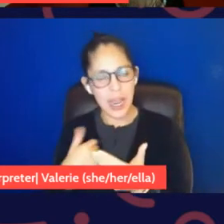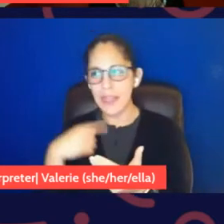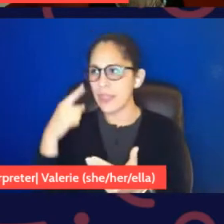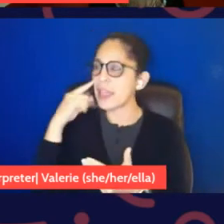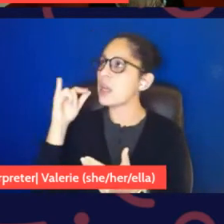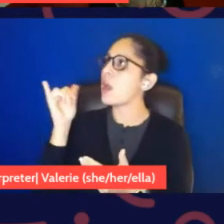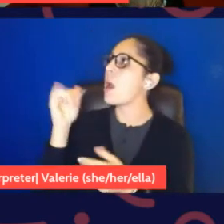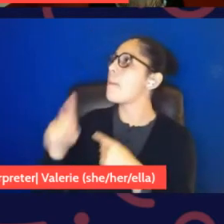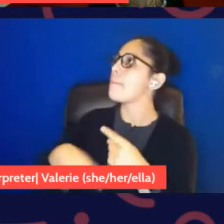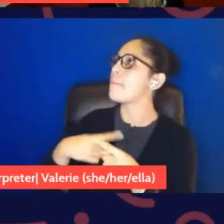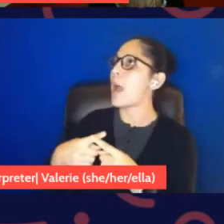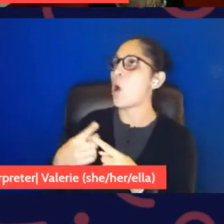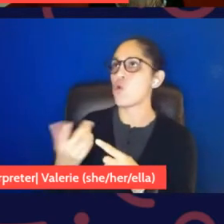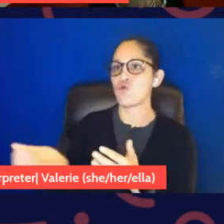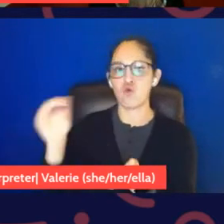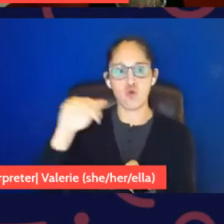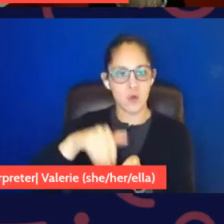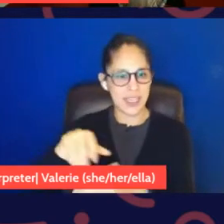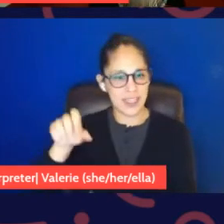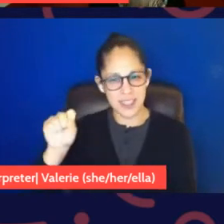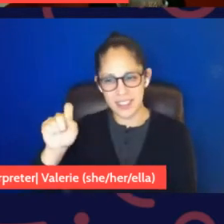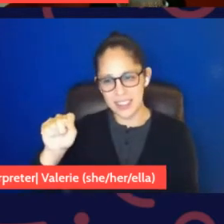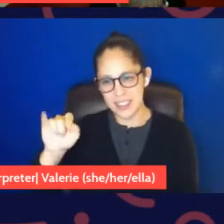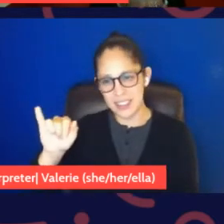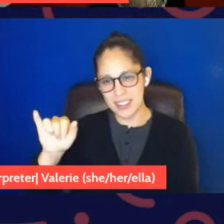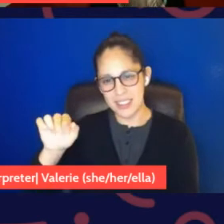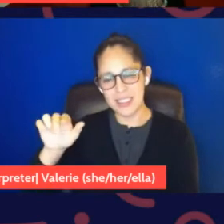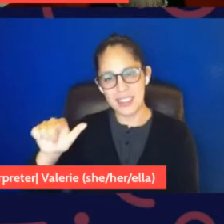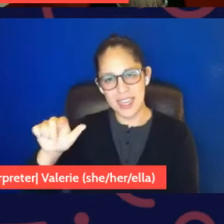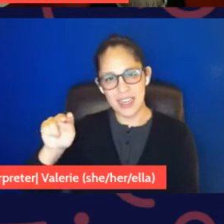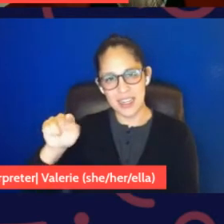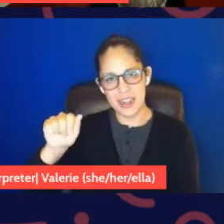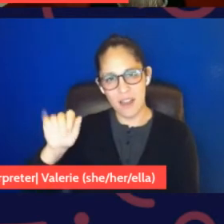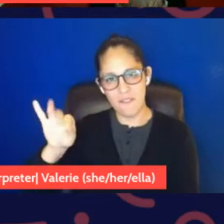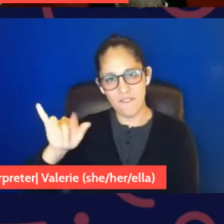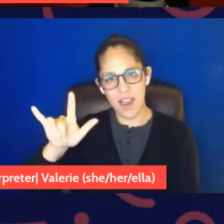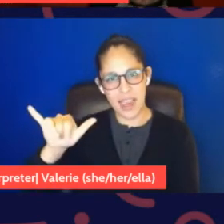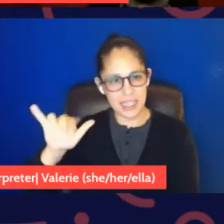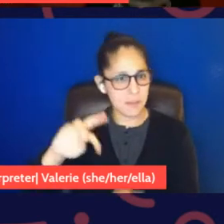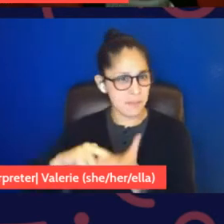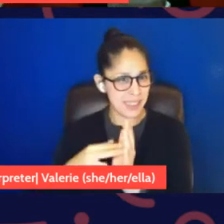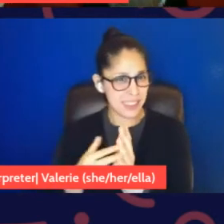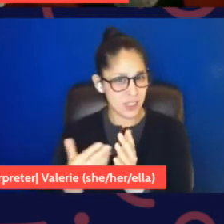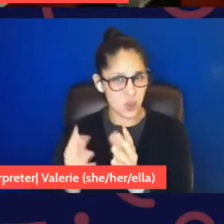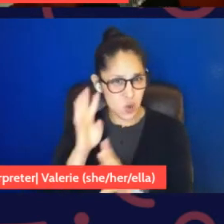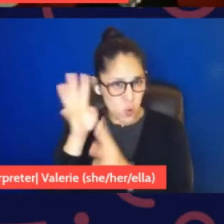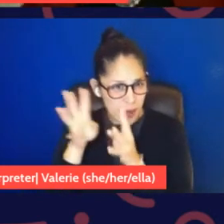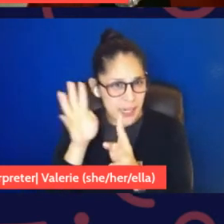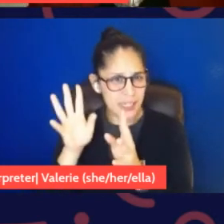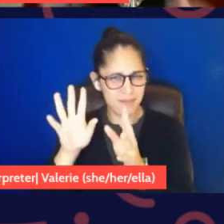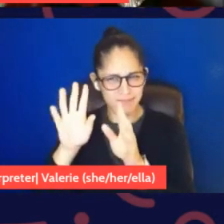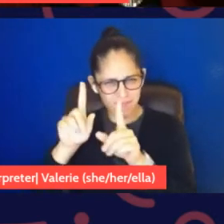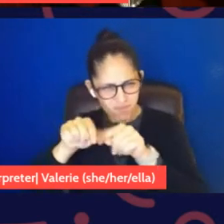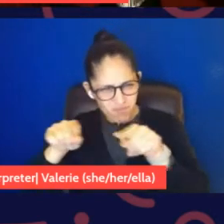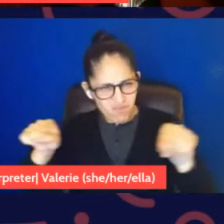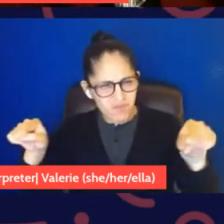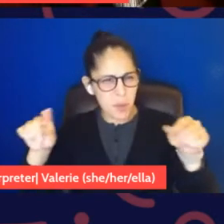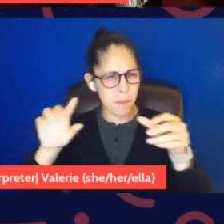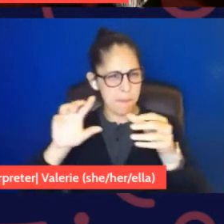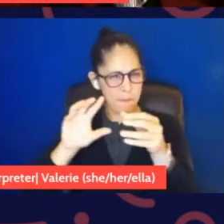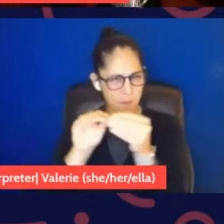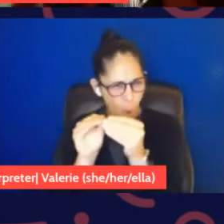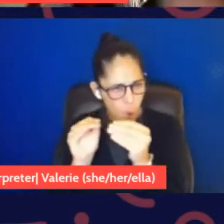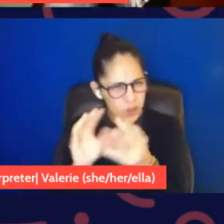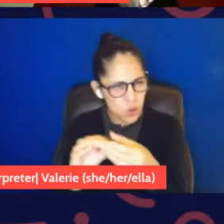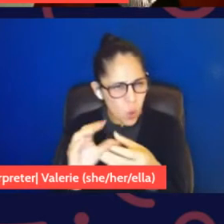re-signifying narrative. I think we need to create more narratives. We need to create more stories and proliferate